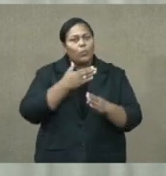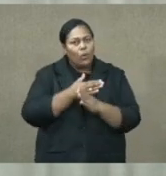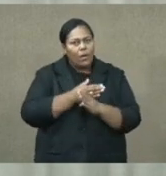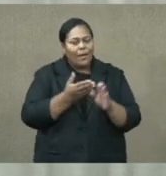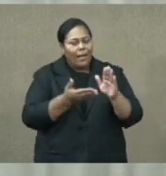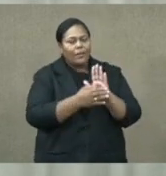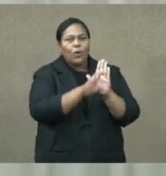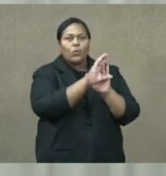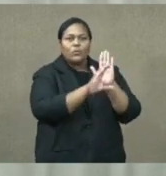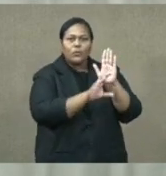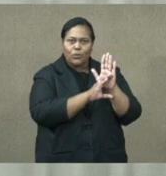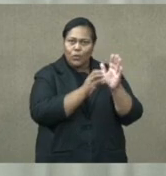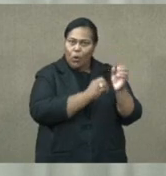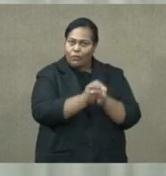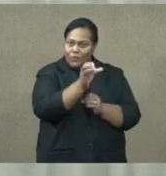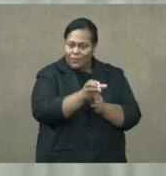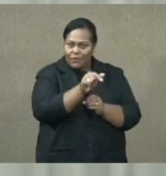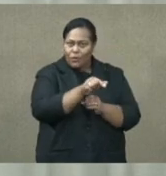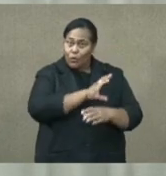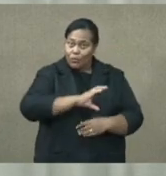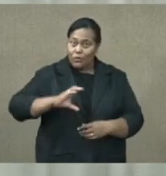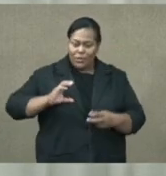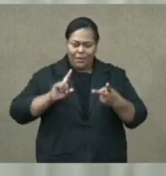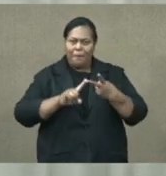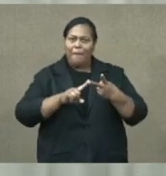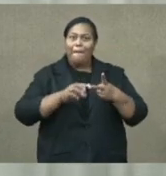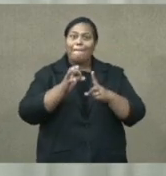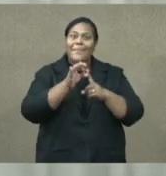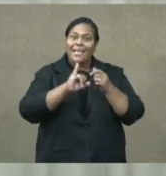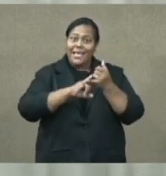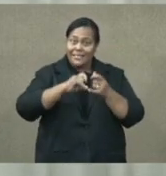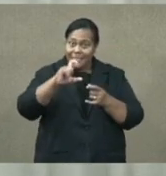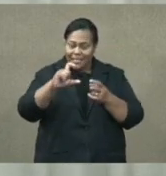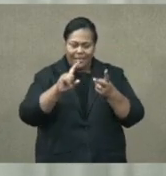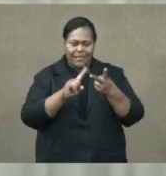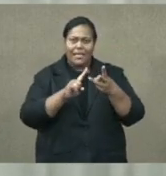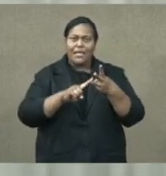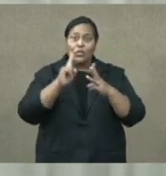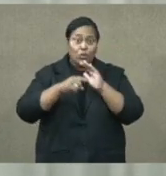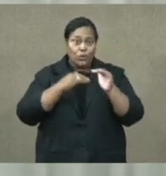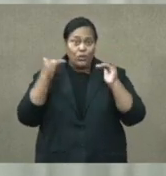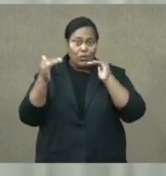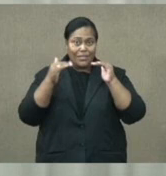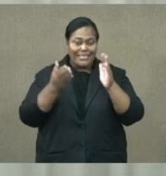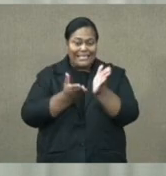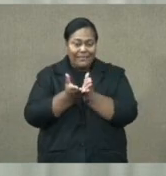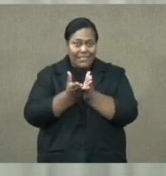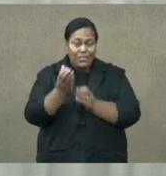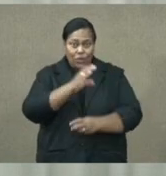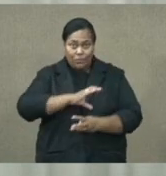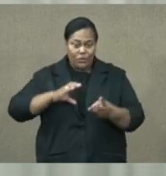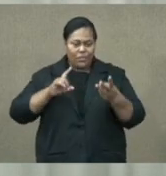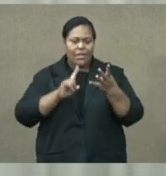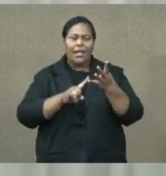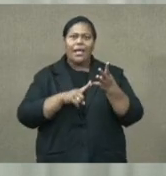Commission, the Public Service Commission, the Judicial Services Commission, and the appointment of permanent